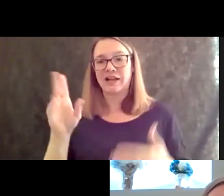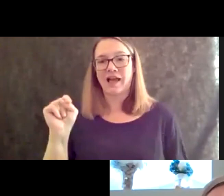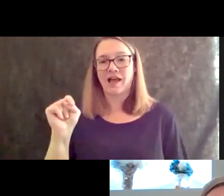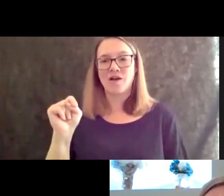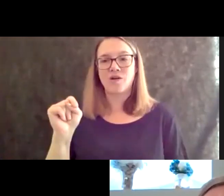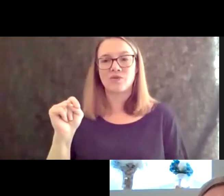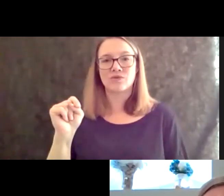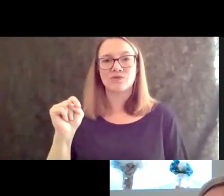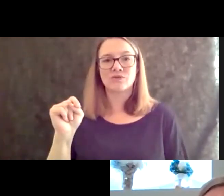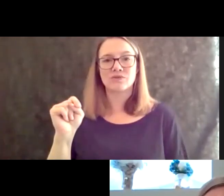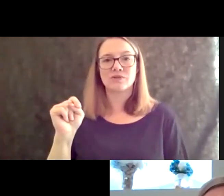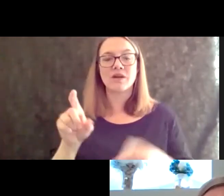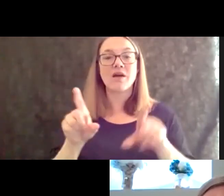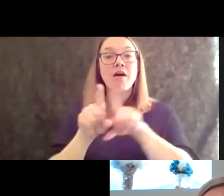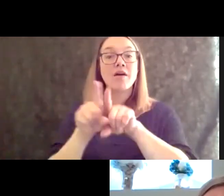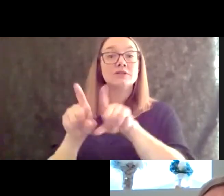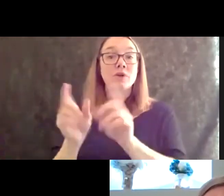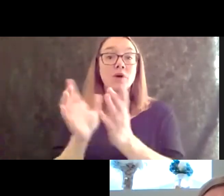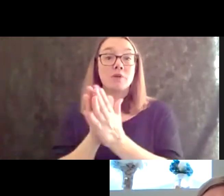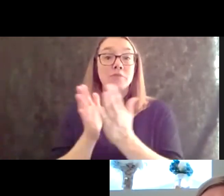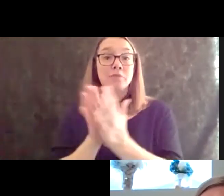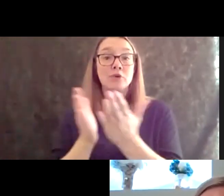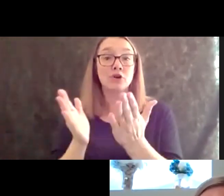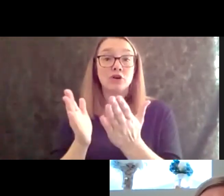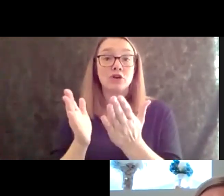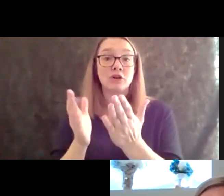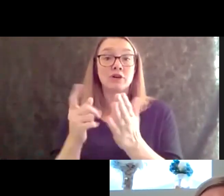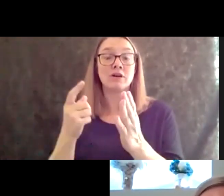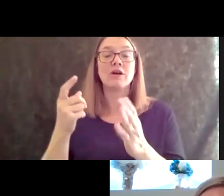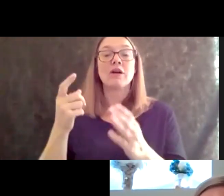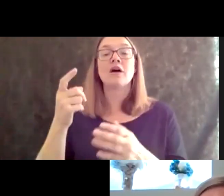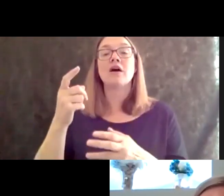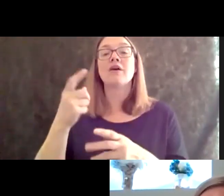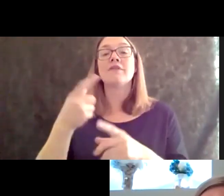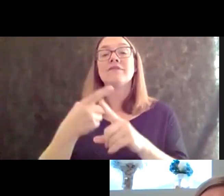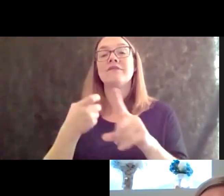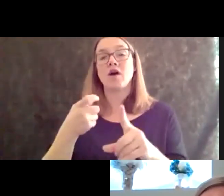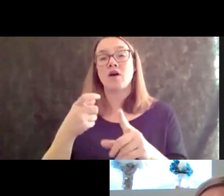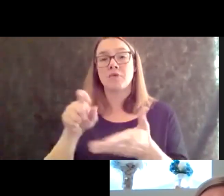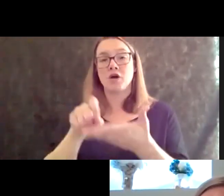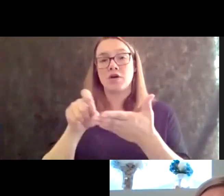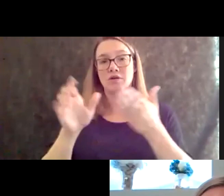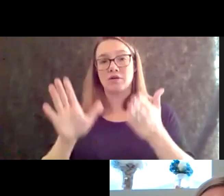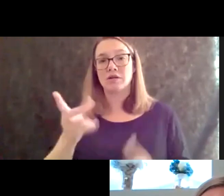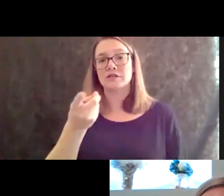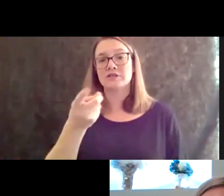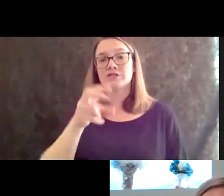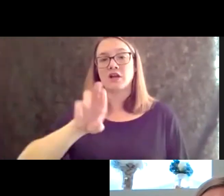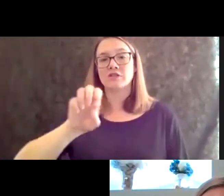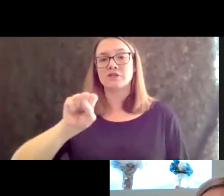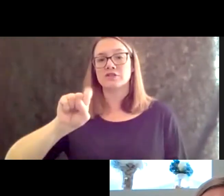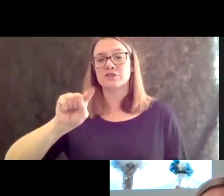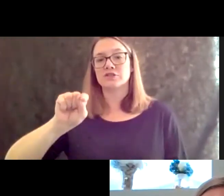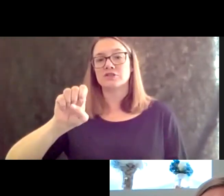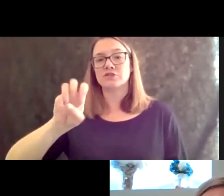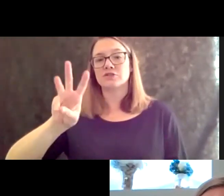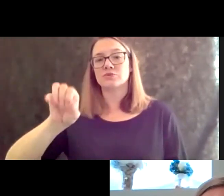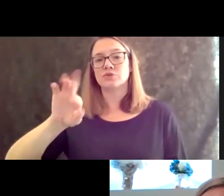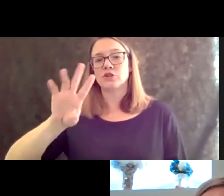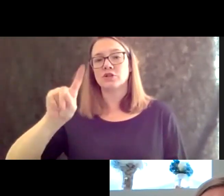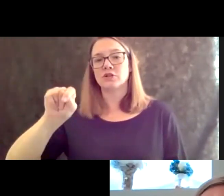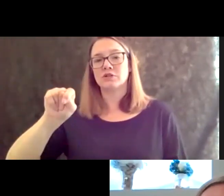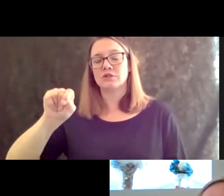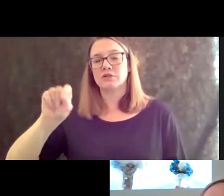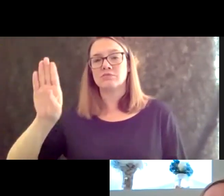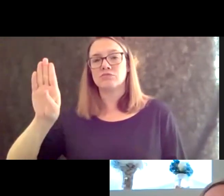There's also a book by Dr. Stuart Brown called Play, and he goes all in about the